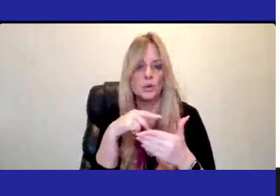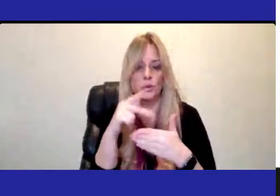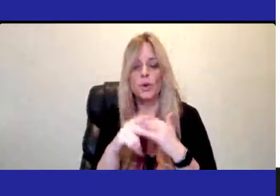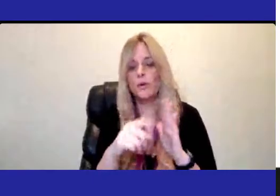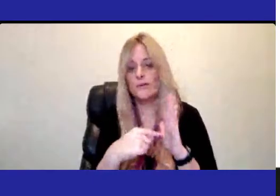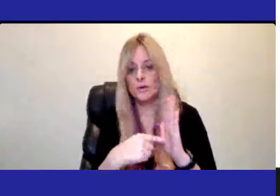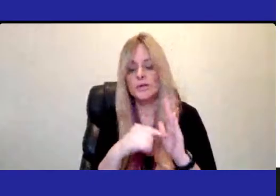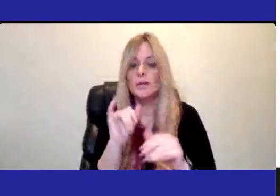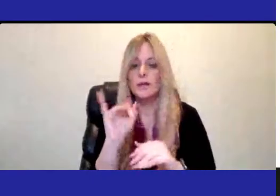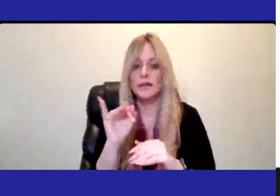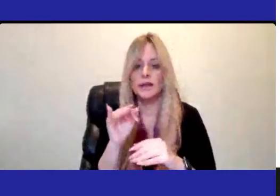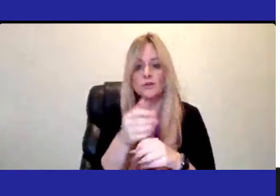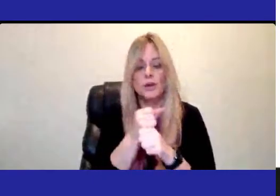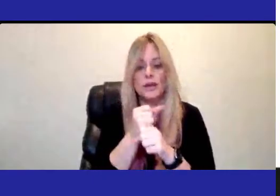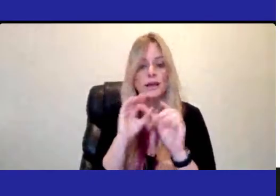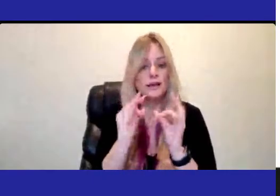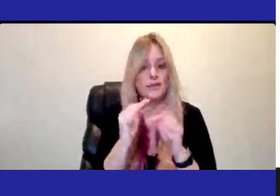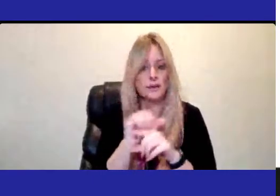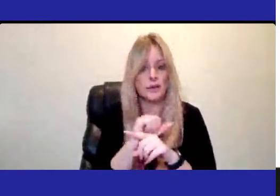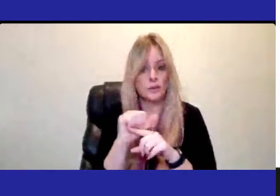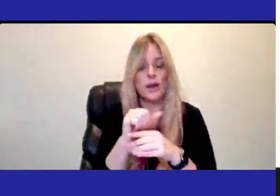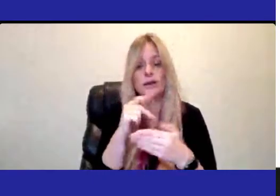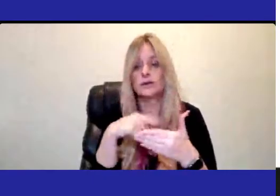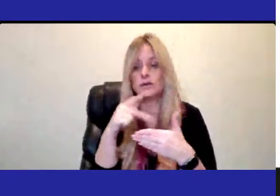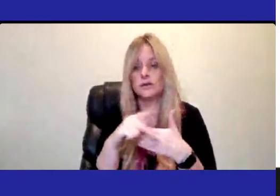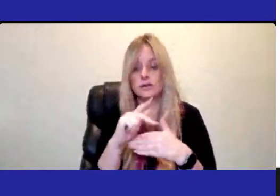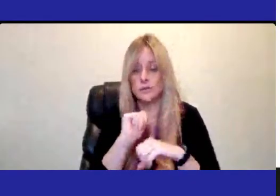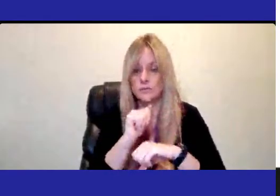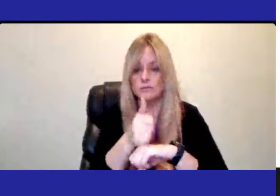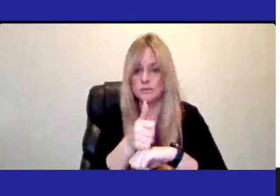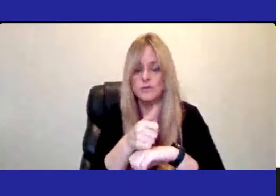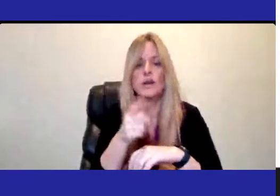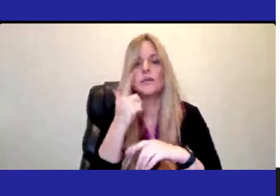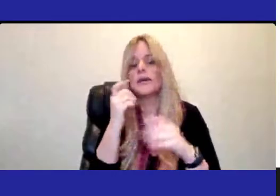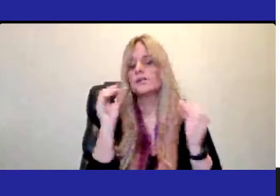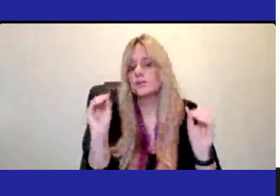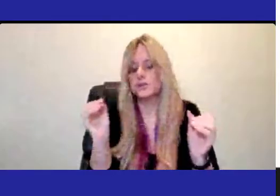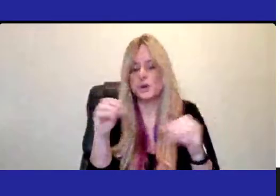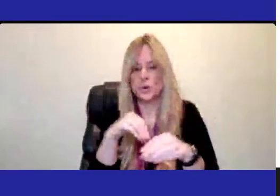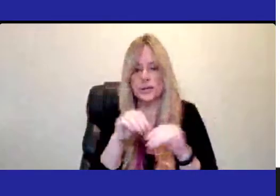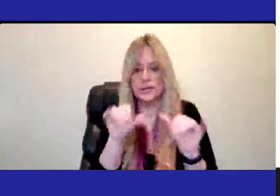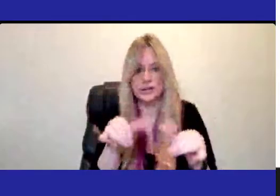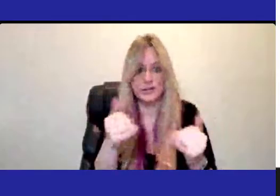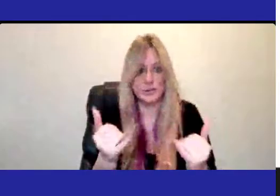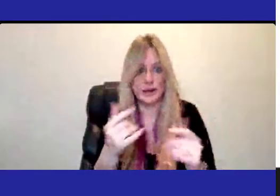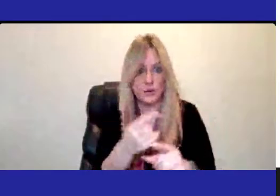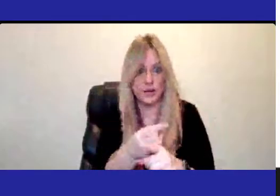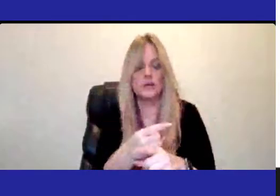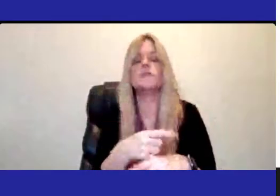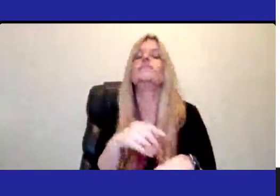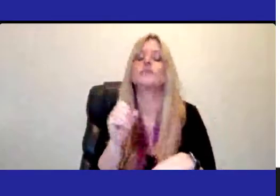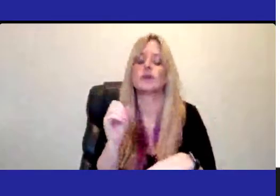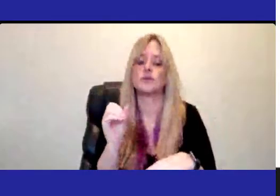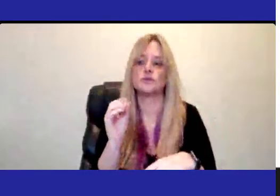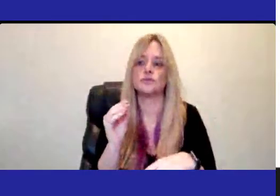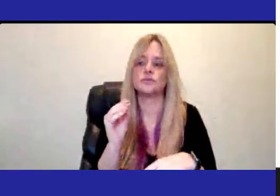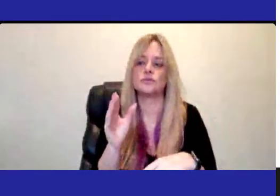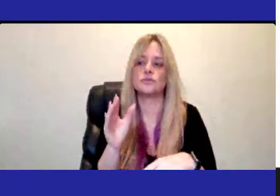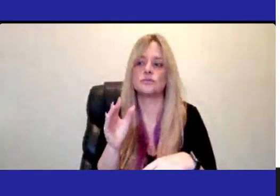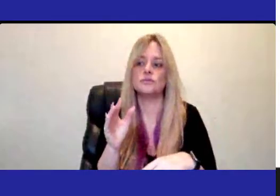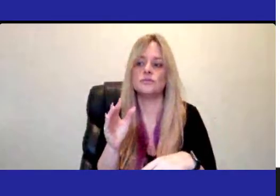if we get a family practice program started, because we don't have any in the system currently, right? Aren't